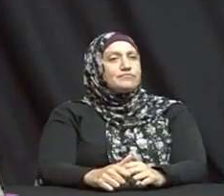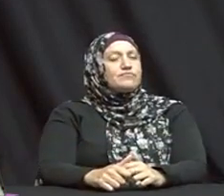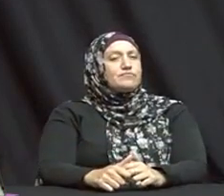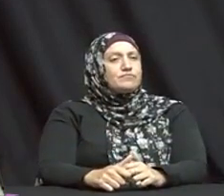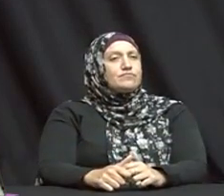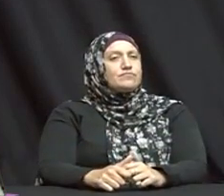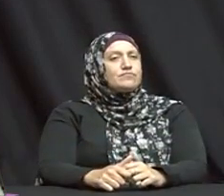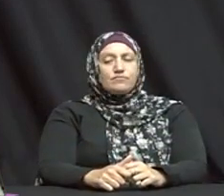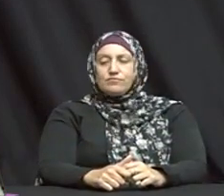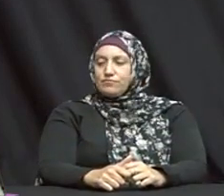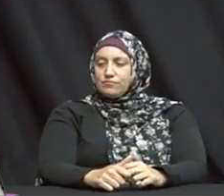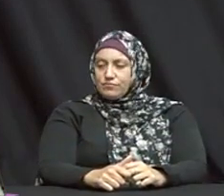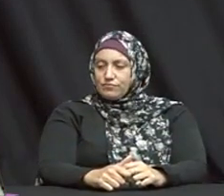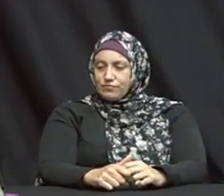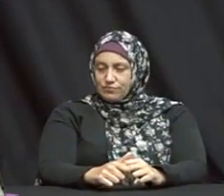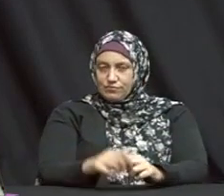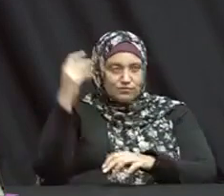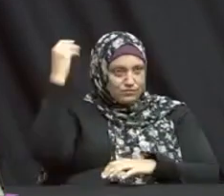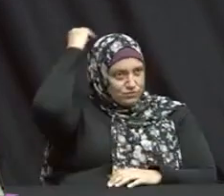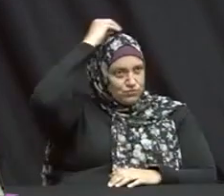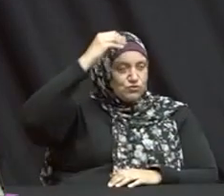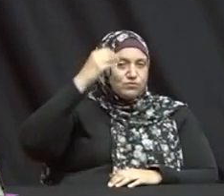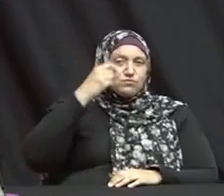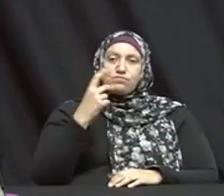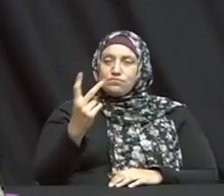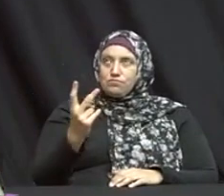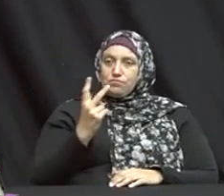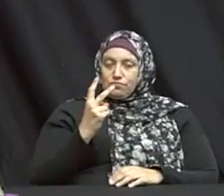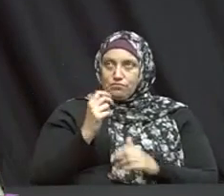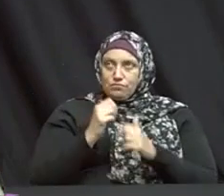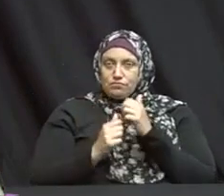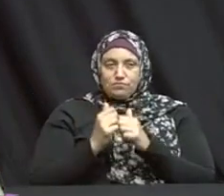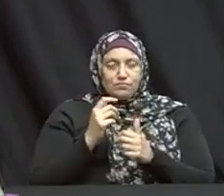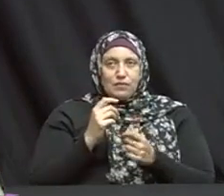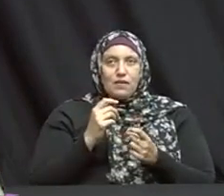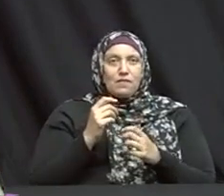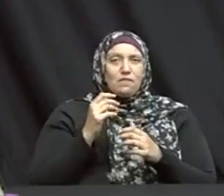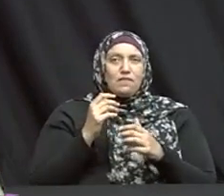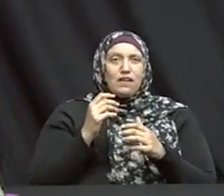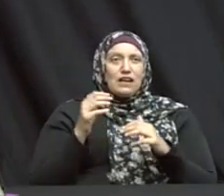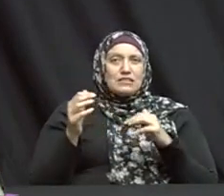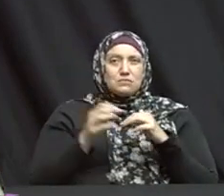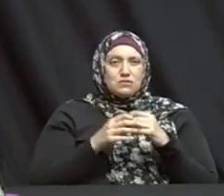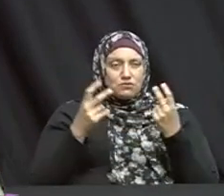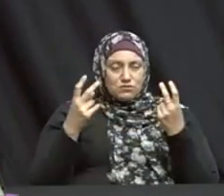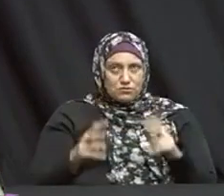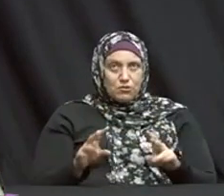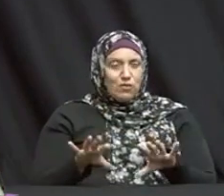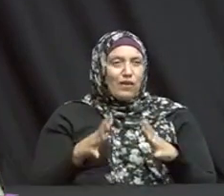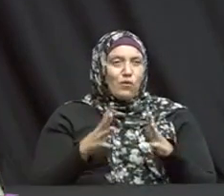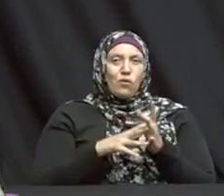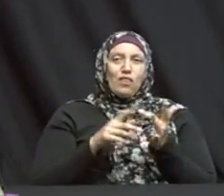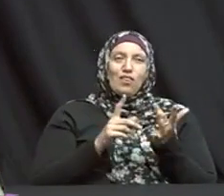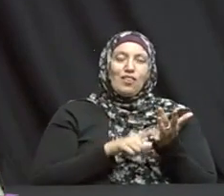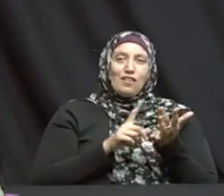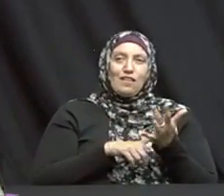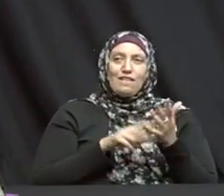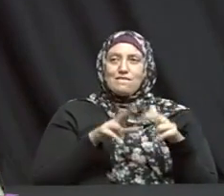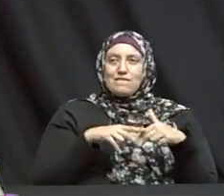her husband, and because he had left with no will, family, friends, I remember we tried to speak with her,